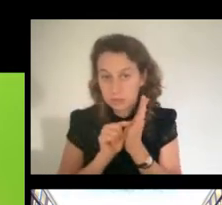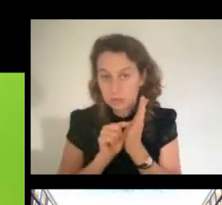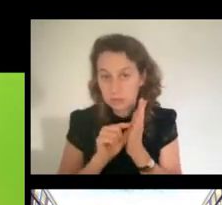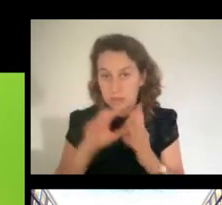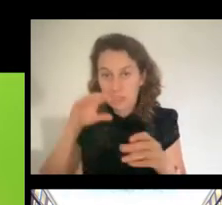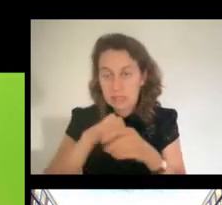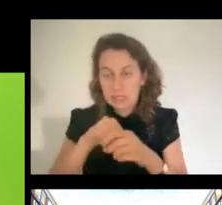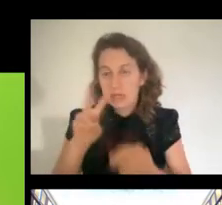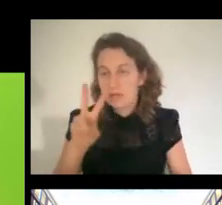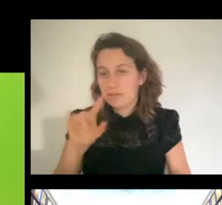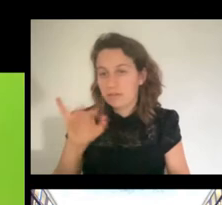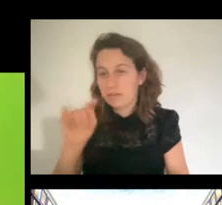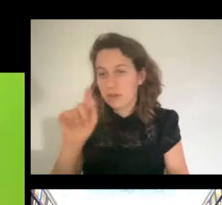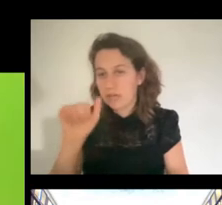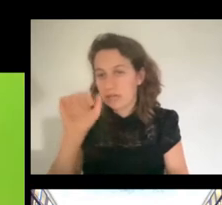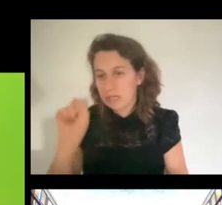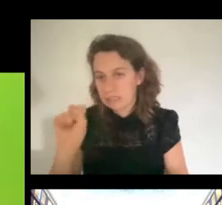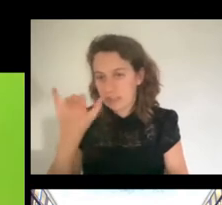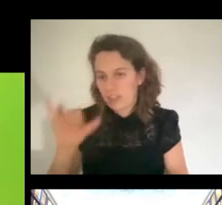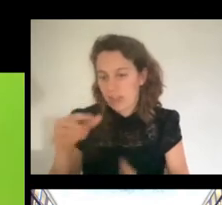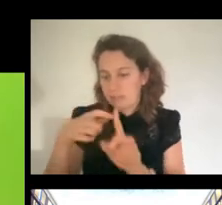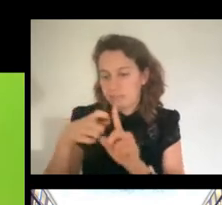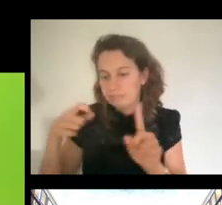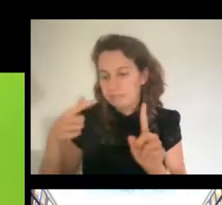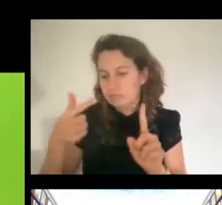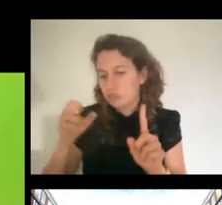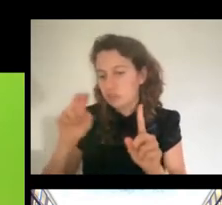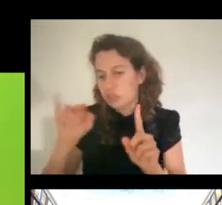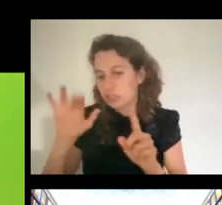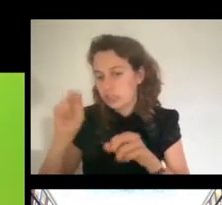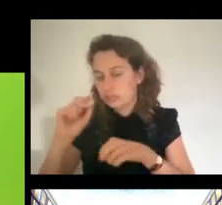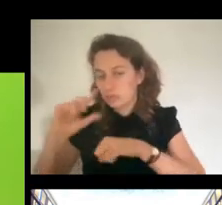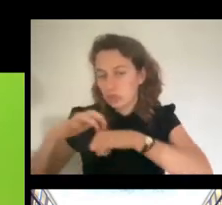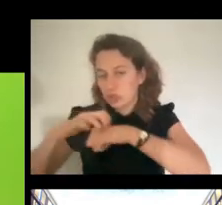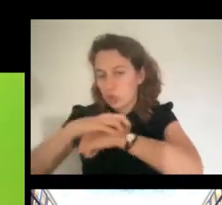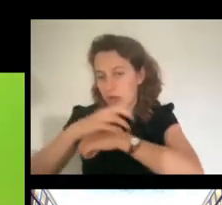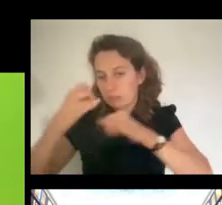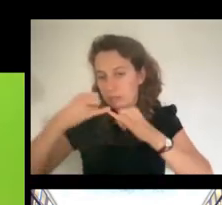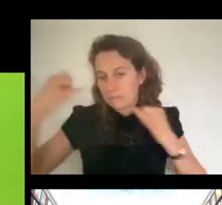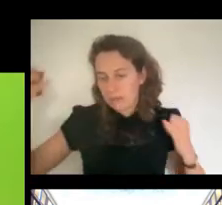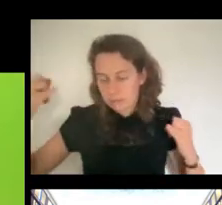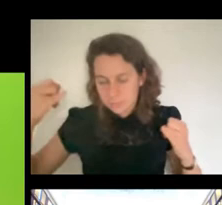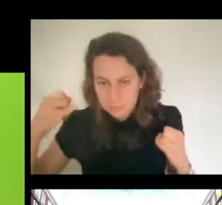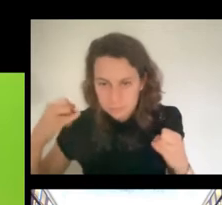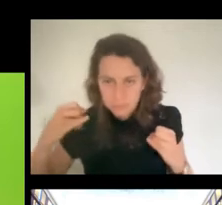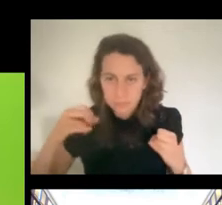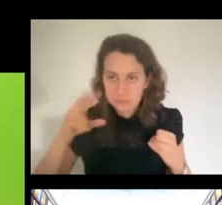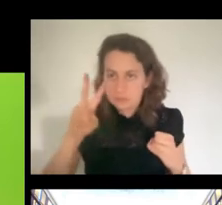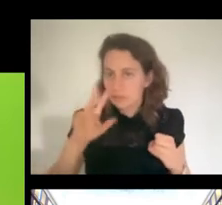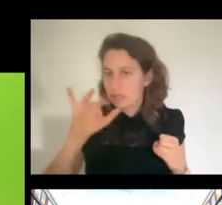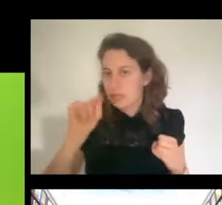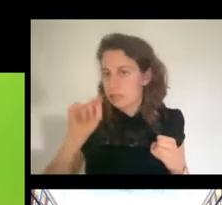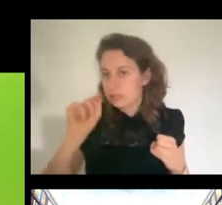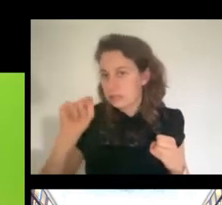series. So Vitus is the genus of for the grape vines that we've been speaking about this whole series. So V-I-T-I-S.